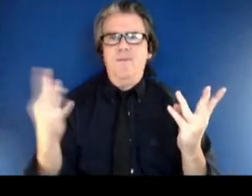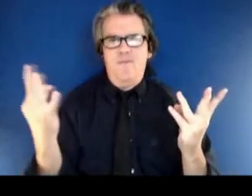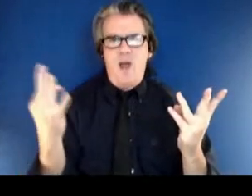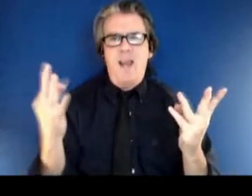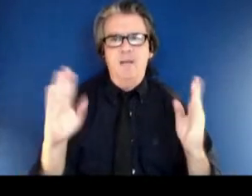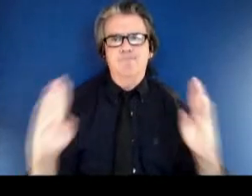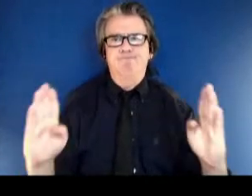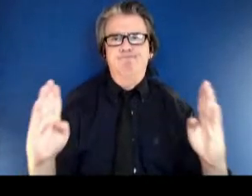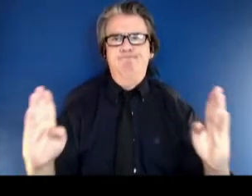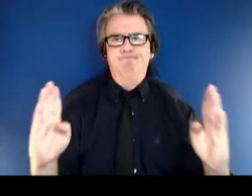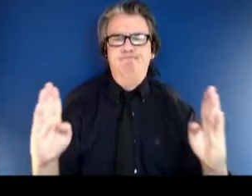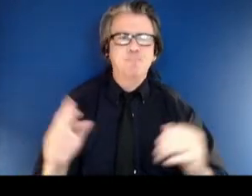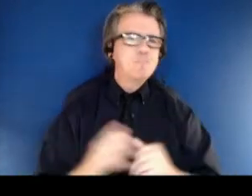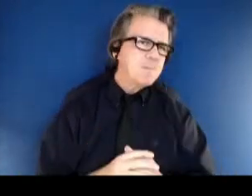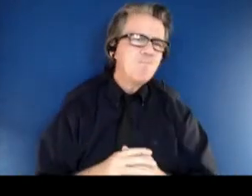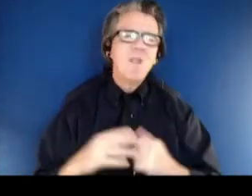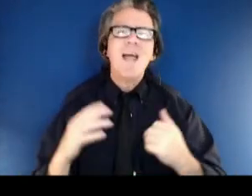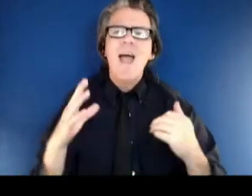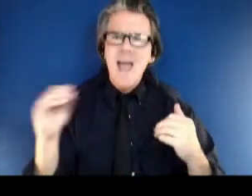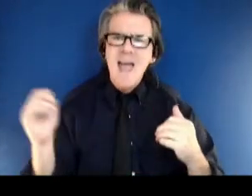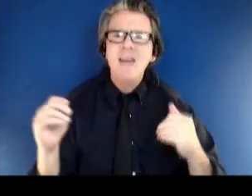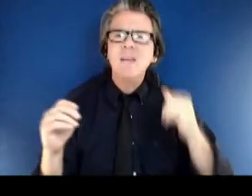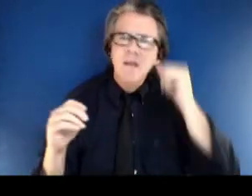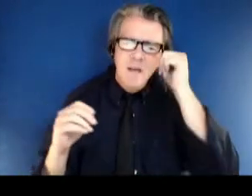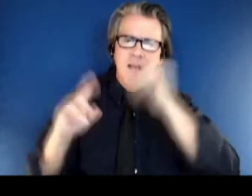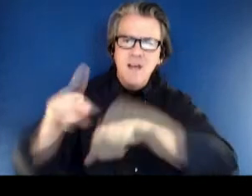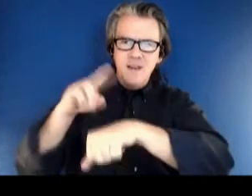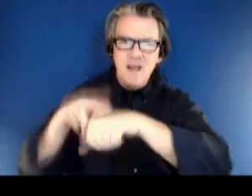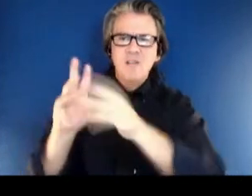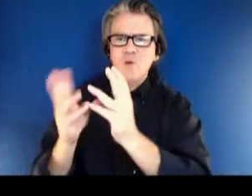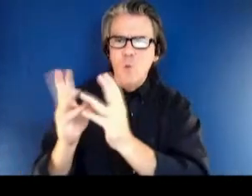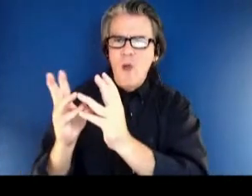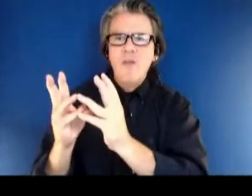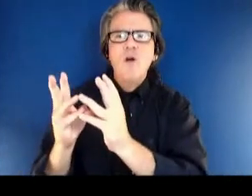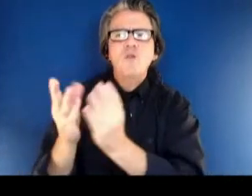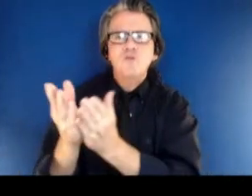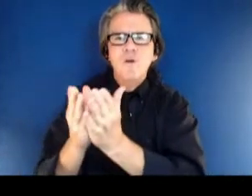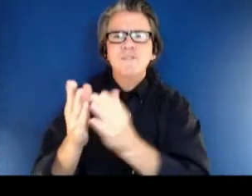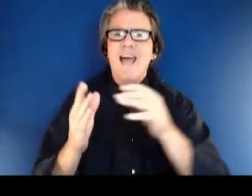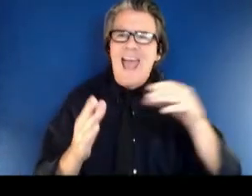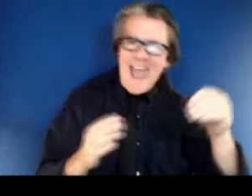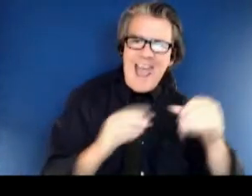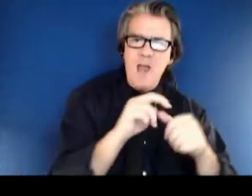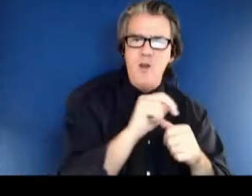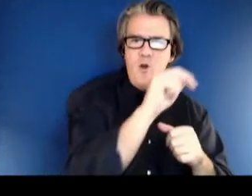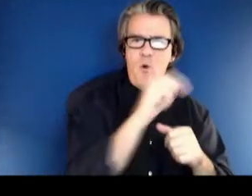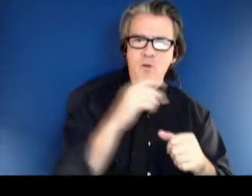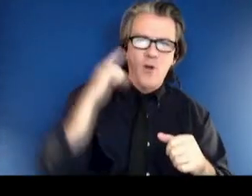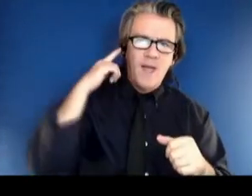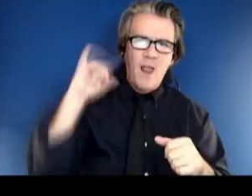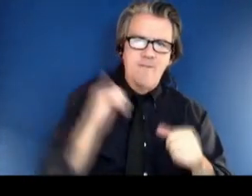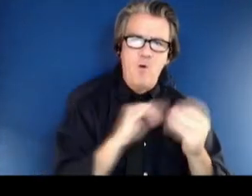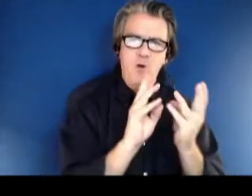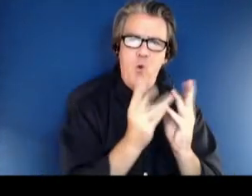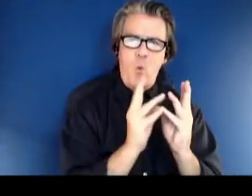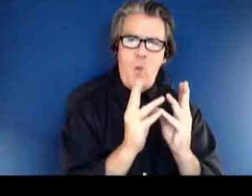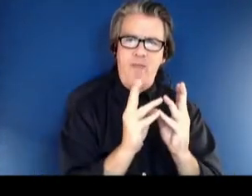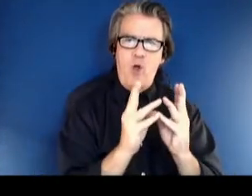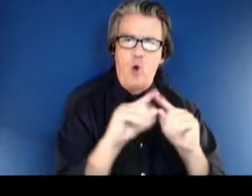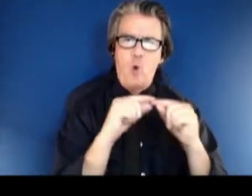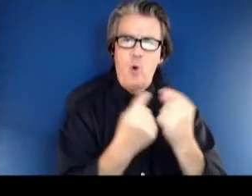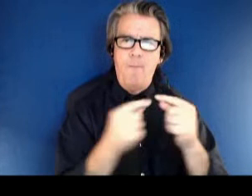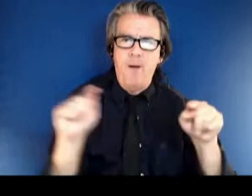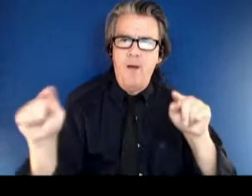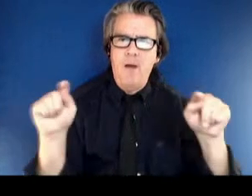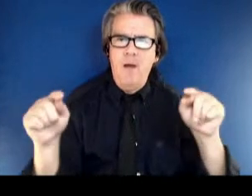event. They are forecasting wind gusts similar to the National Weather Service, but they also highlight that some of the isolated